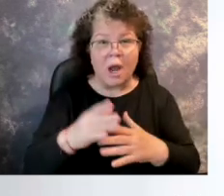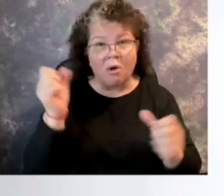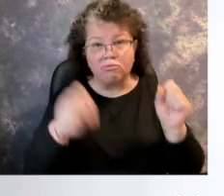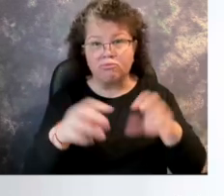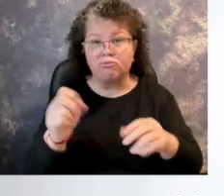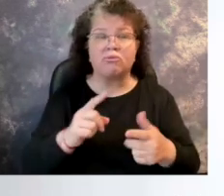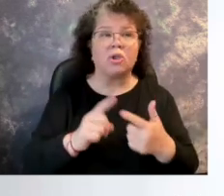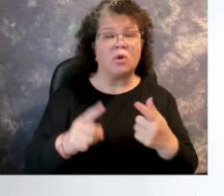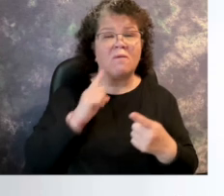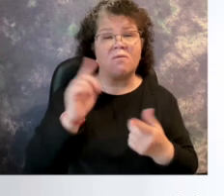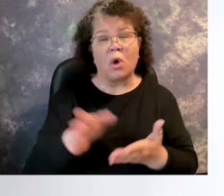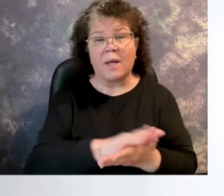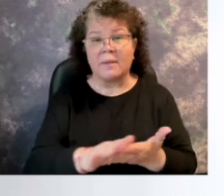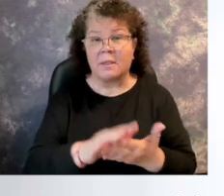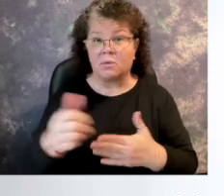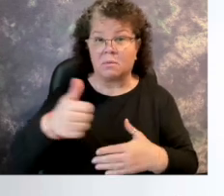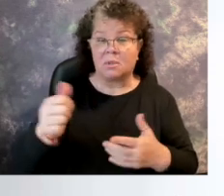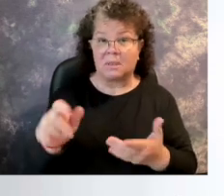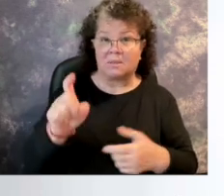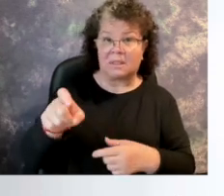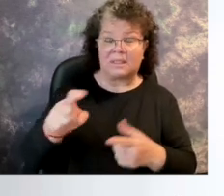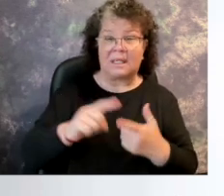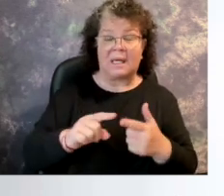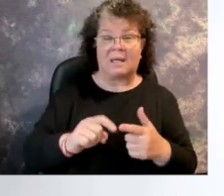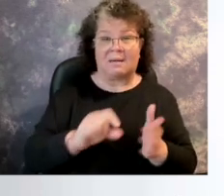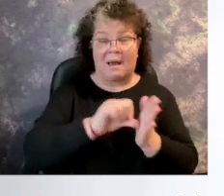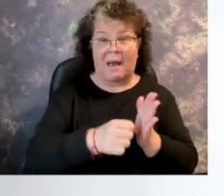for clean transportation needs, highlight key funding